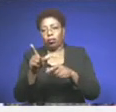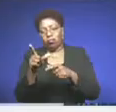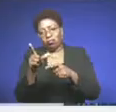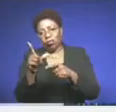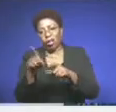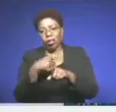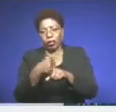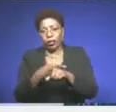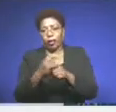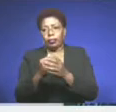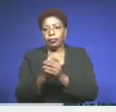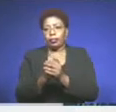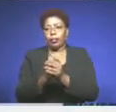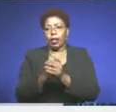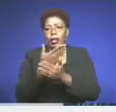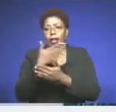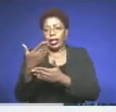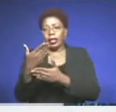that are very cultural.